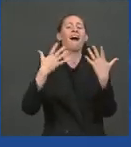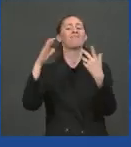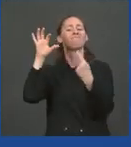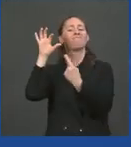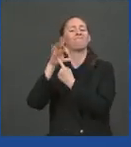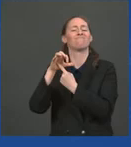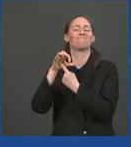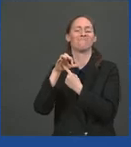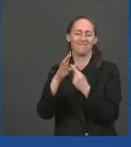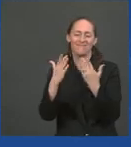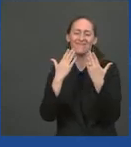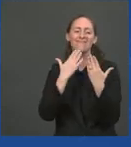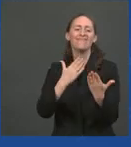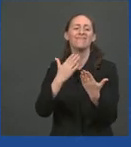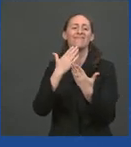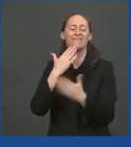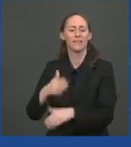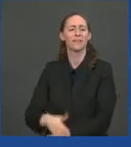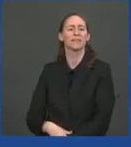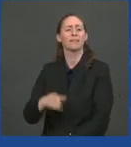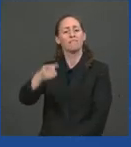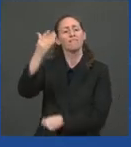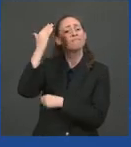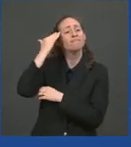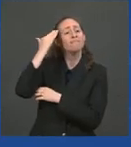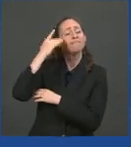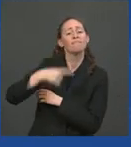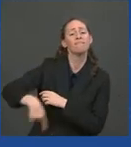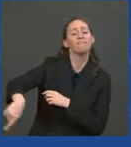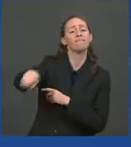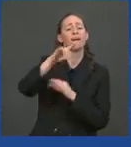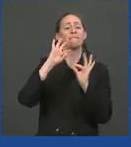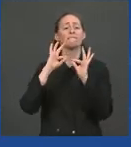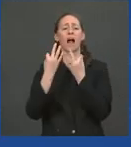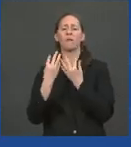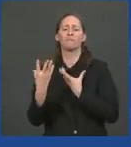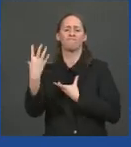in our heart, and I want to thank our families. They're a big part of what we do.